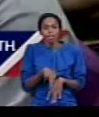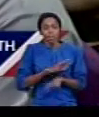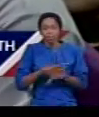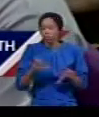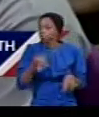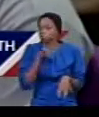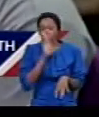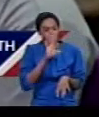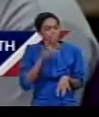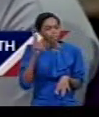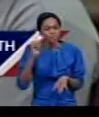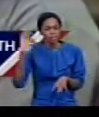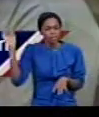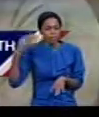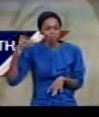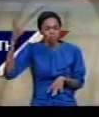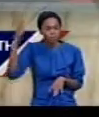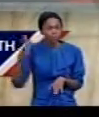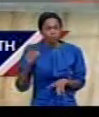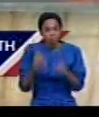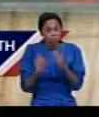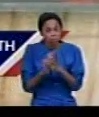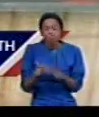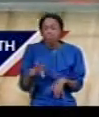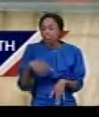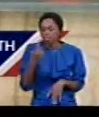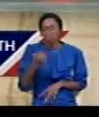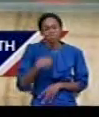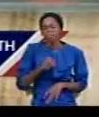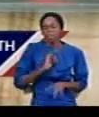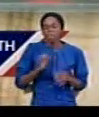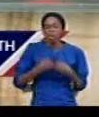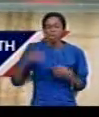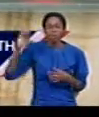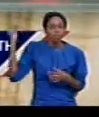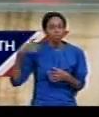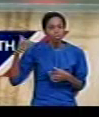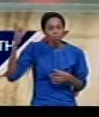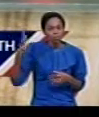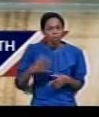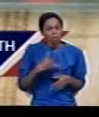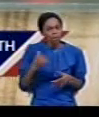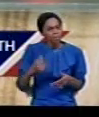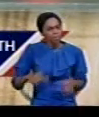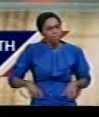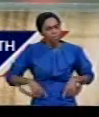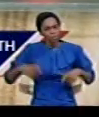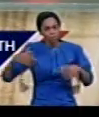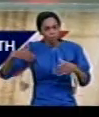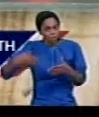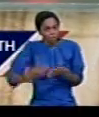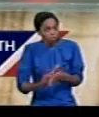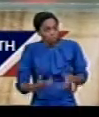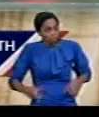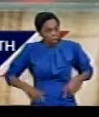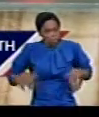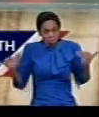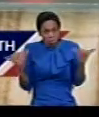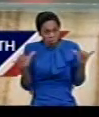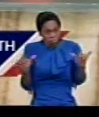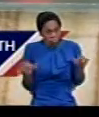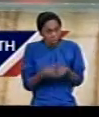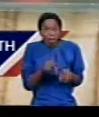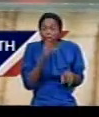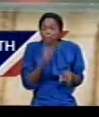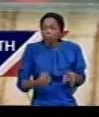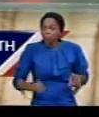claim they have the grace of God and they live in their new life as the old life,